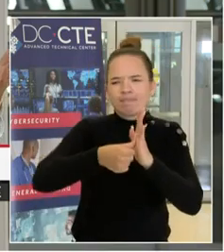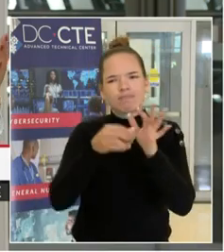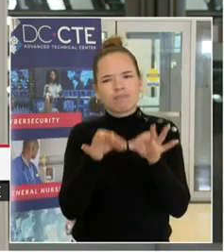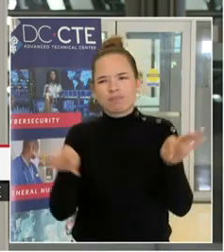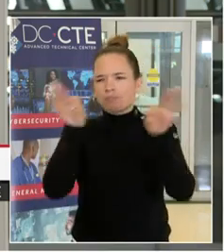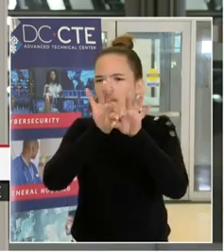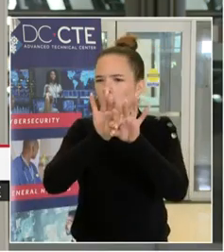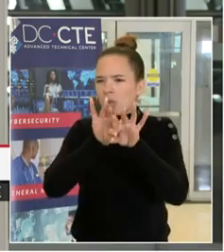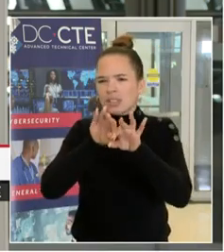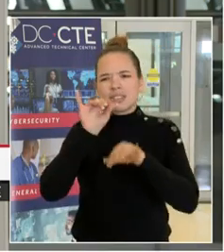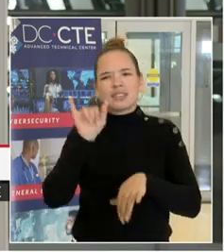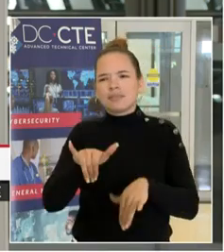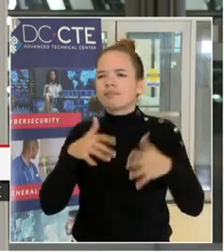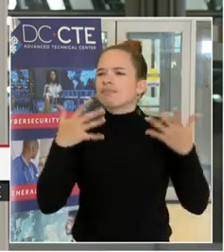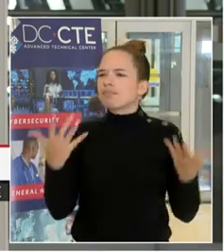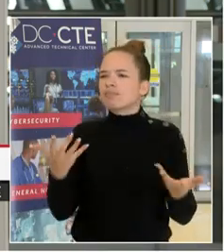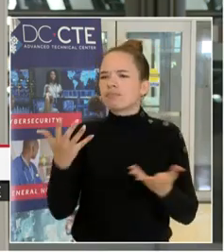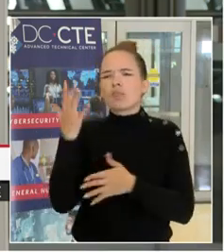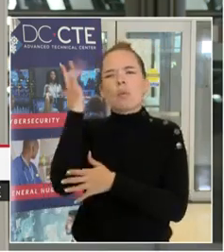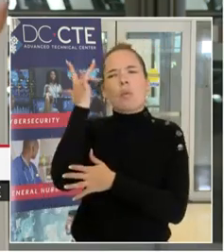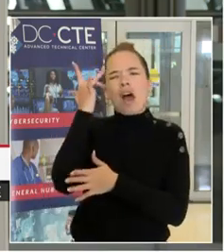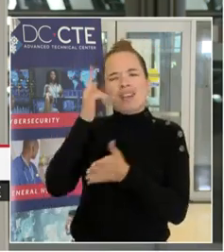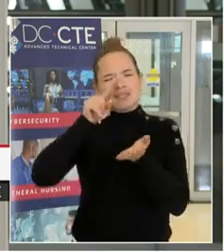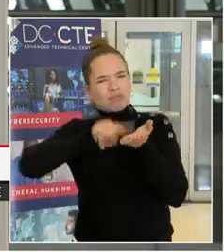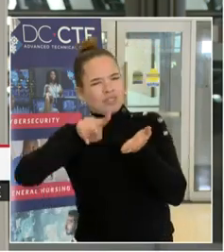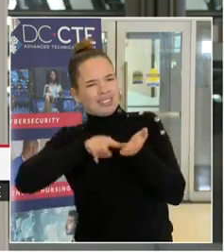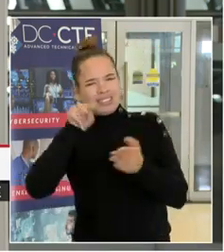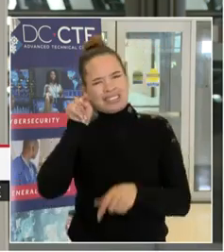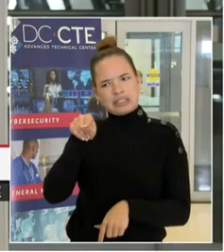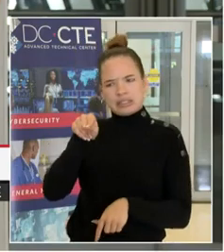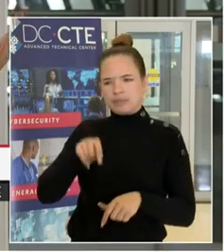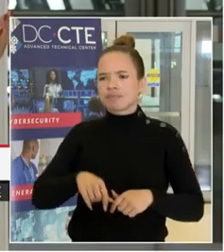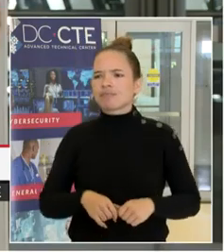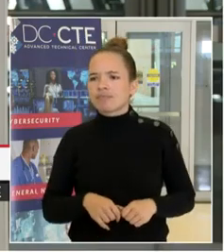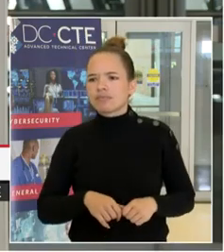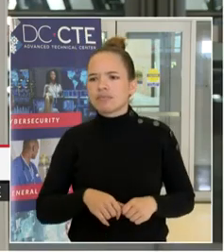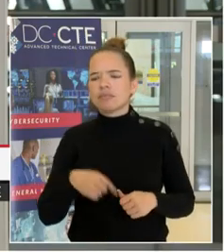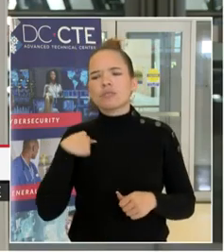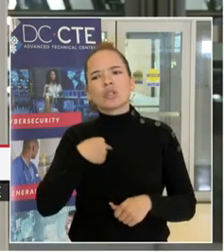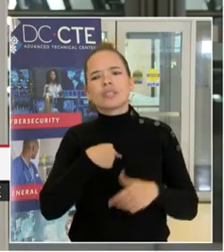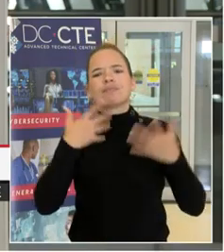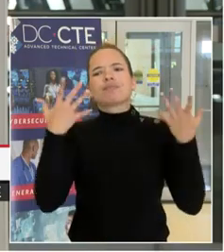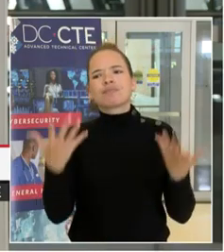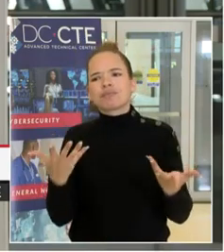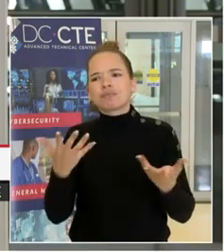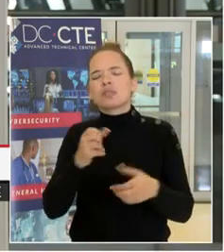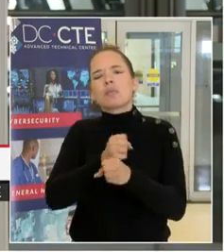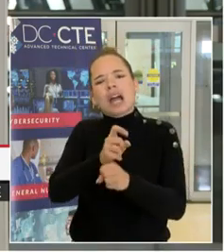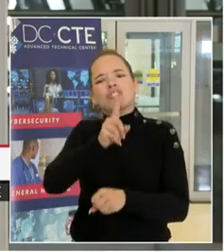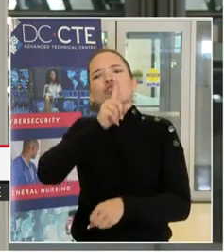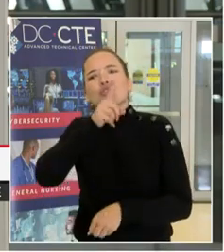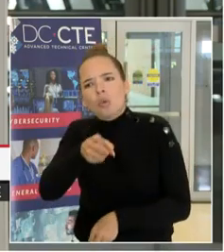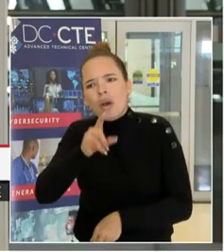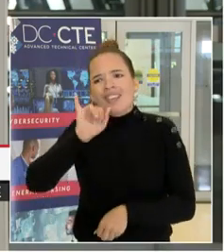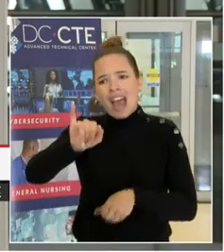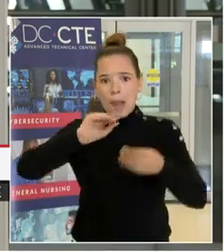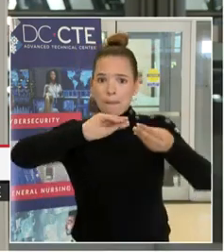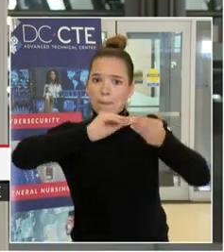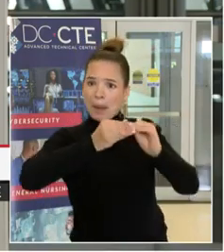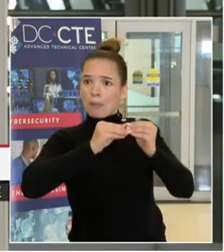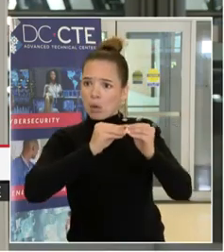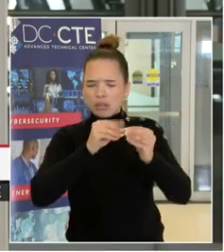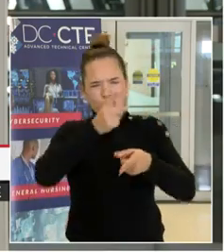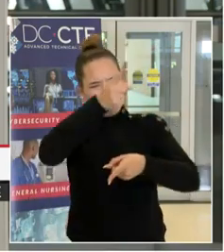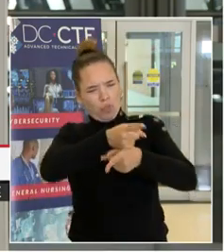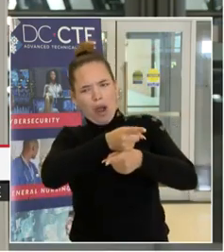third-party organization, and we will release a full enrollment audit in early of 2023. But we are so proud of